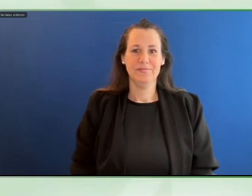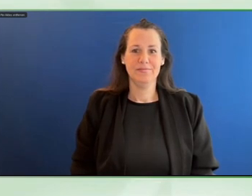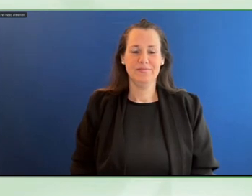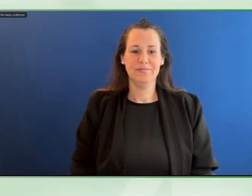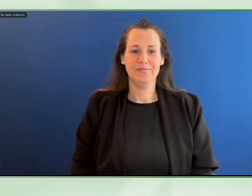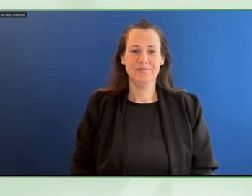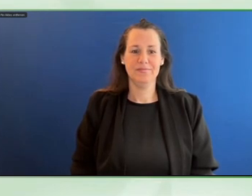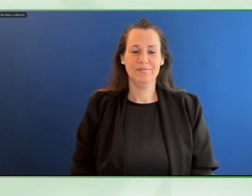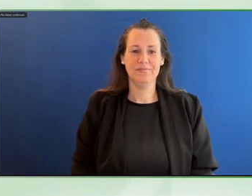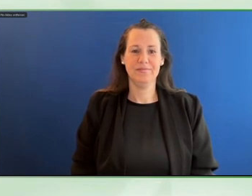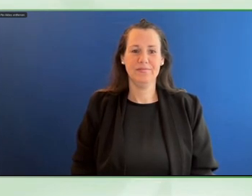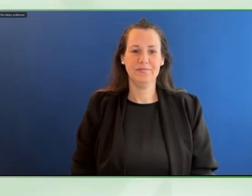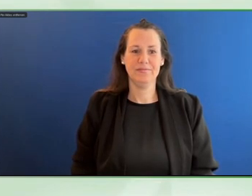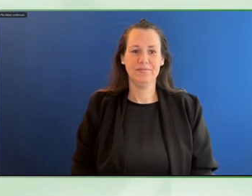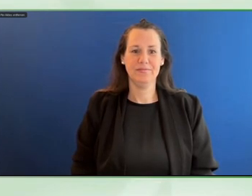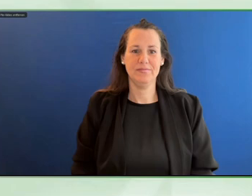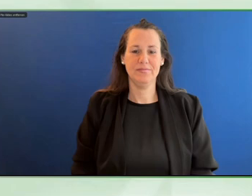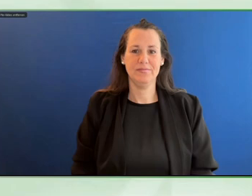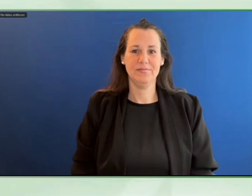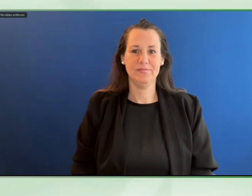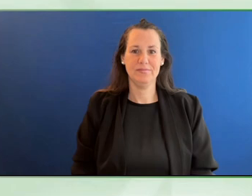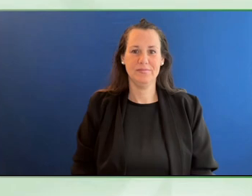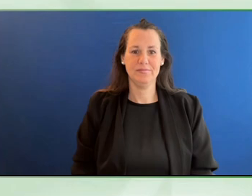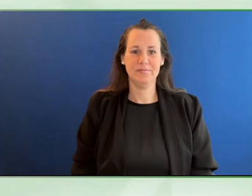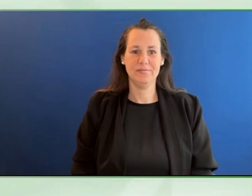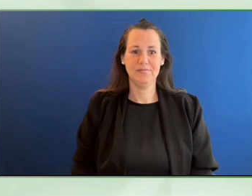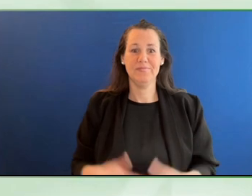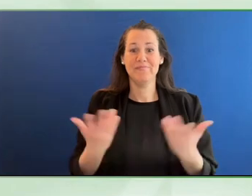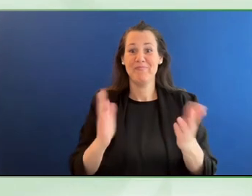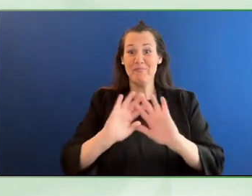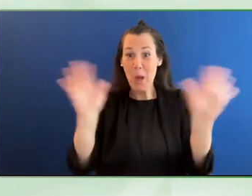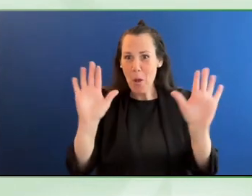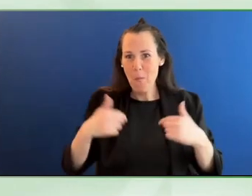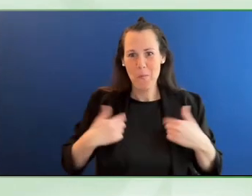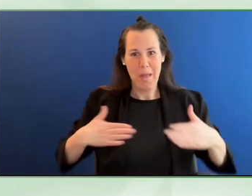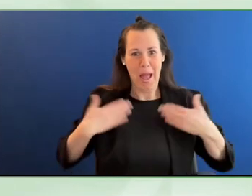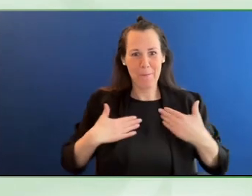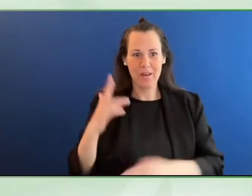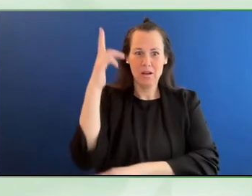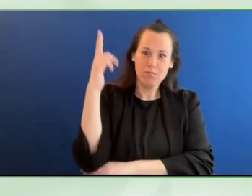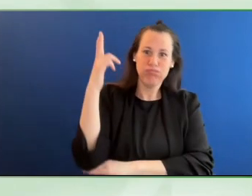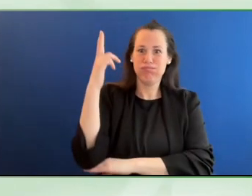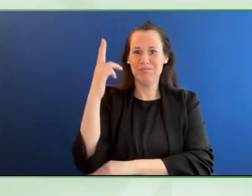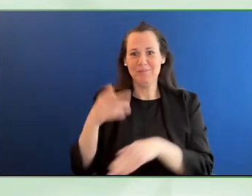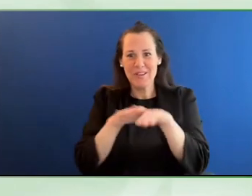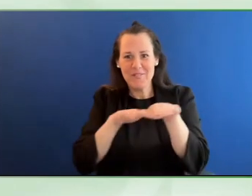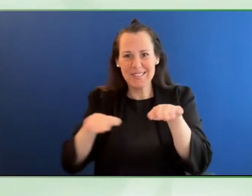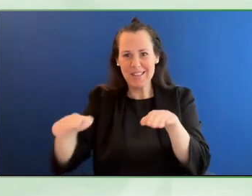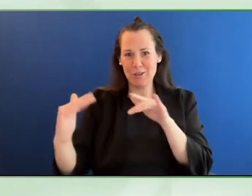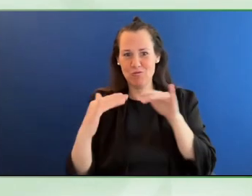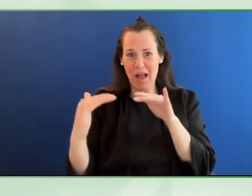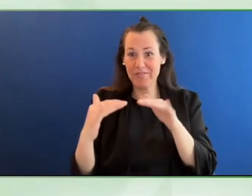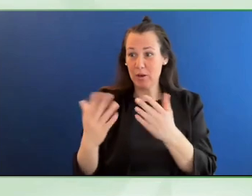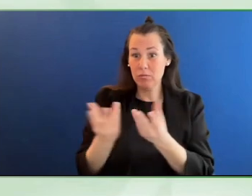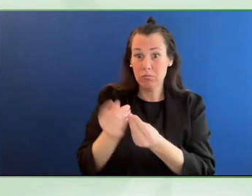VANDERHEIDEN. I'm Sabine LOBNIG from the Mobile and Wireless Forum. But Gregg will talk to us today about AT on demand. But before you jump